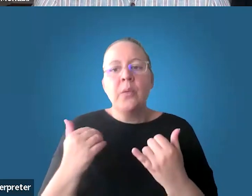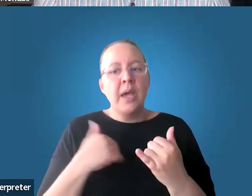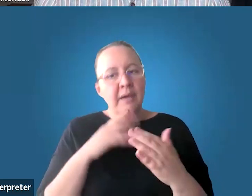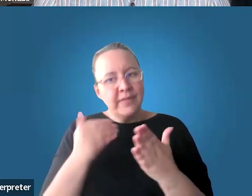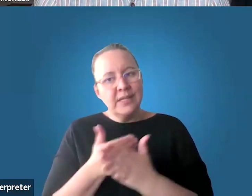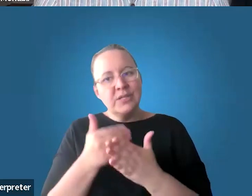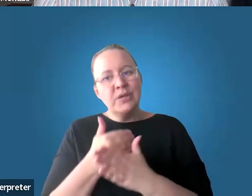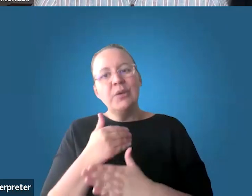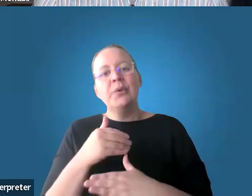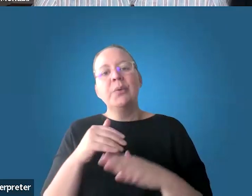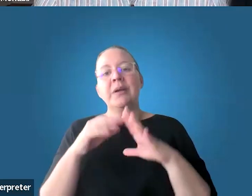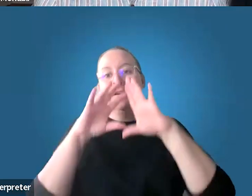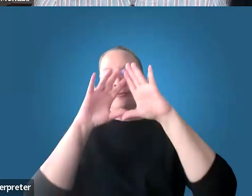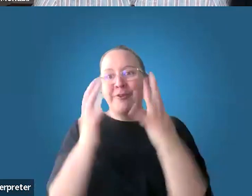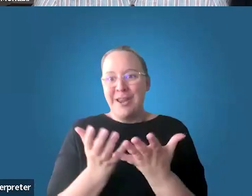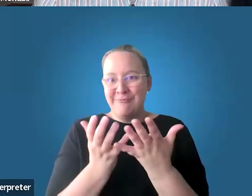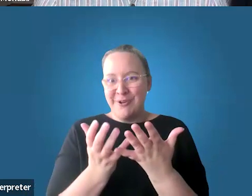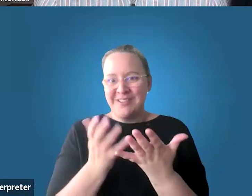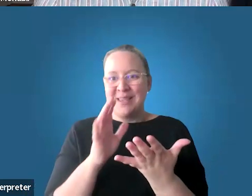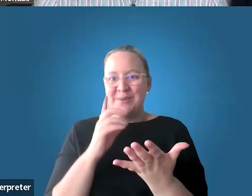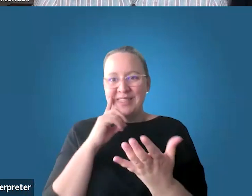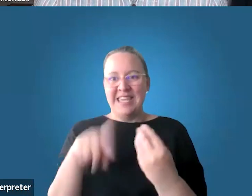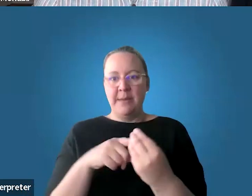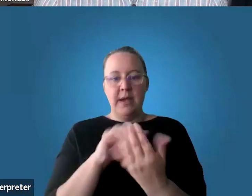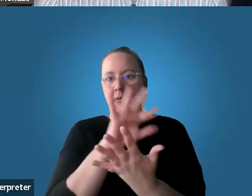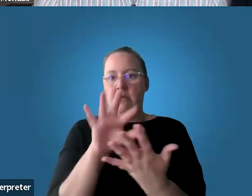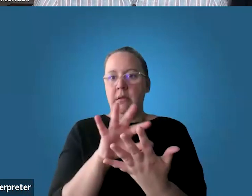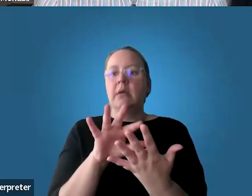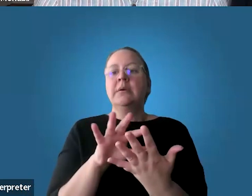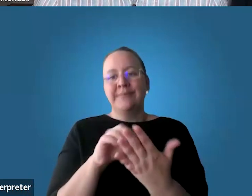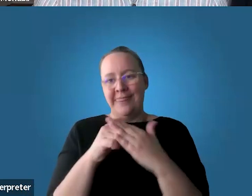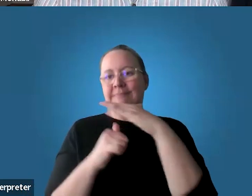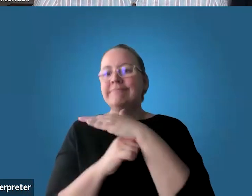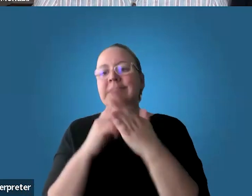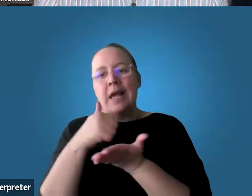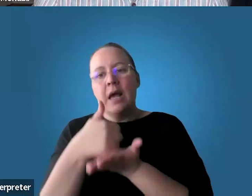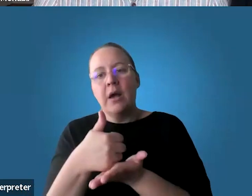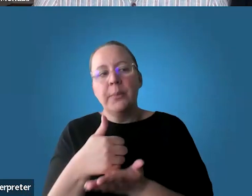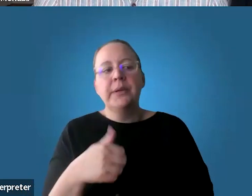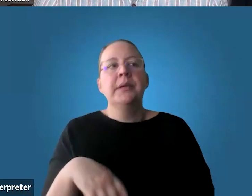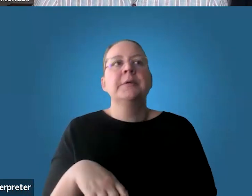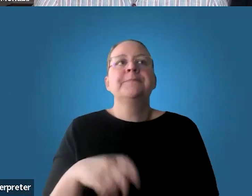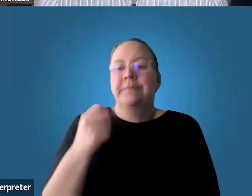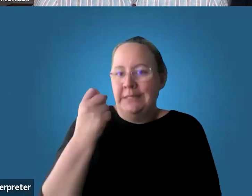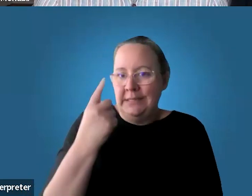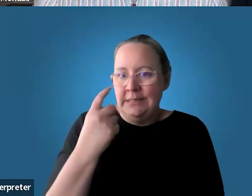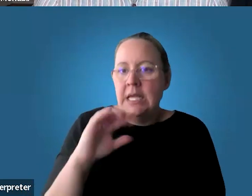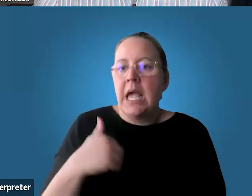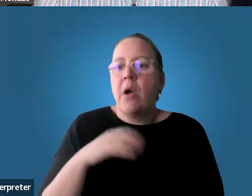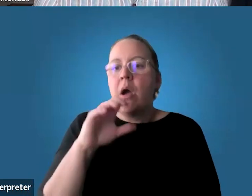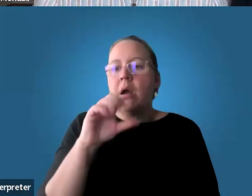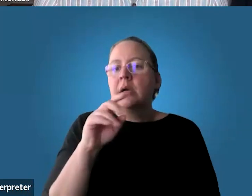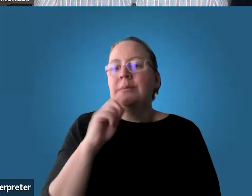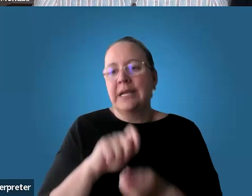new framework that we're thinking about, or this new schematic that we're using, in order to see how our comms have